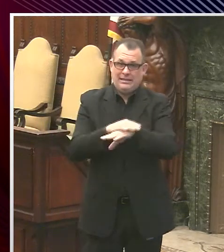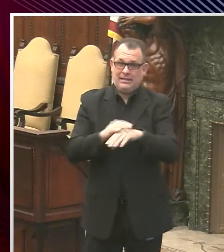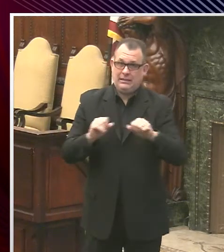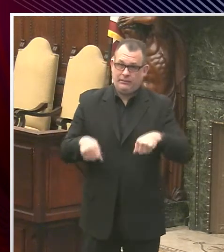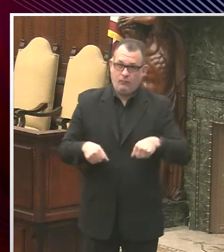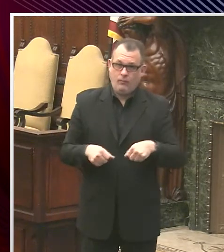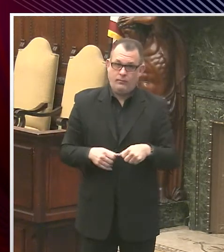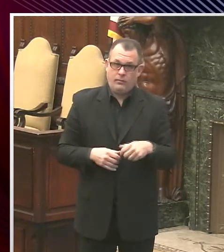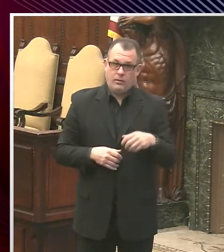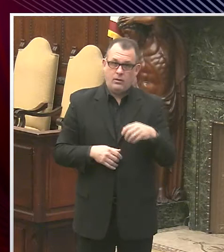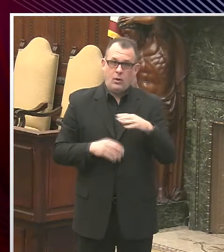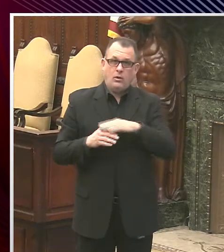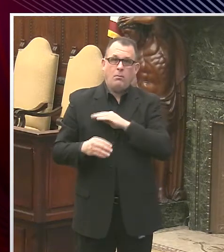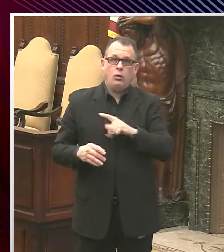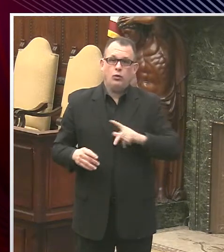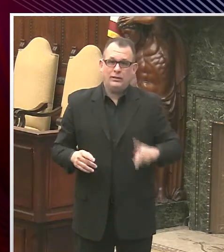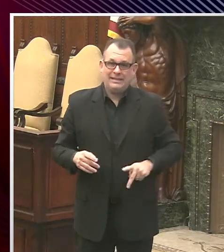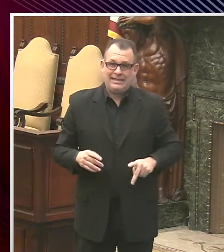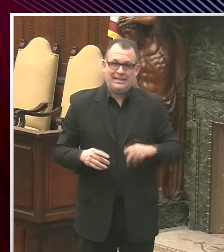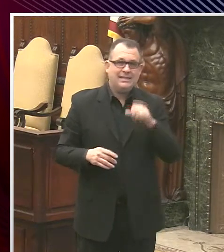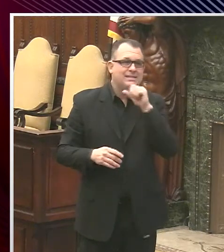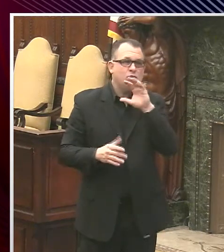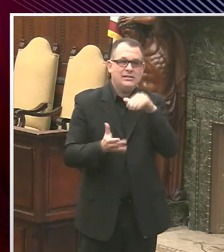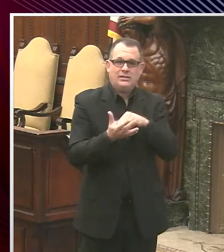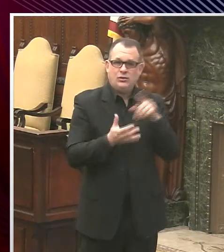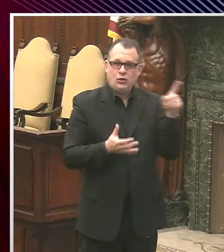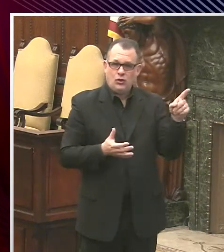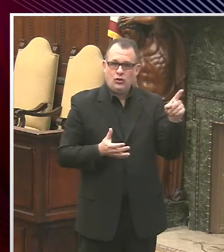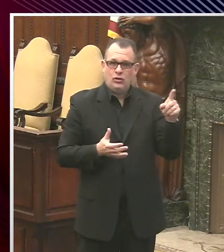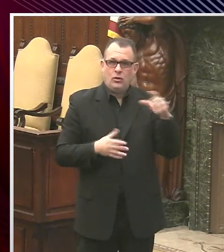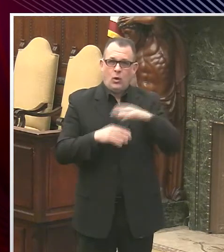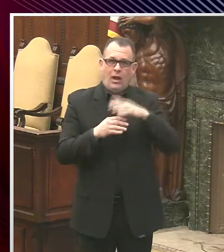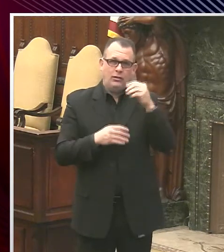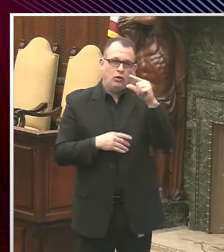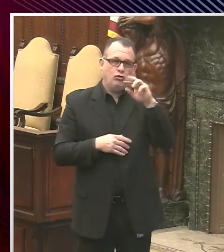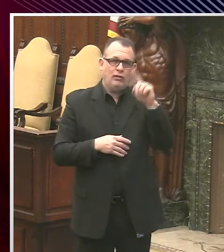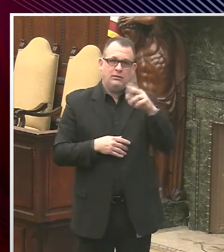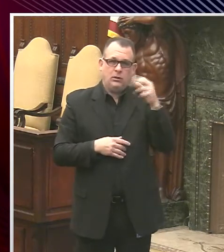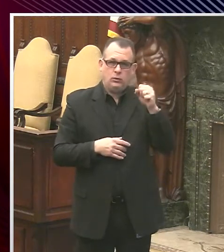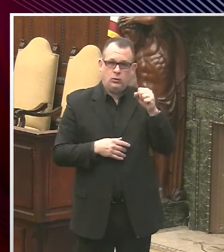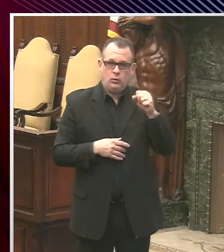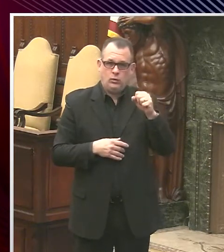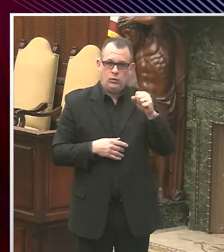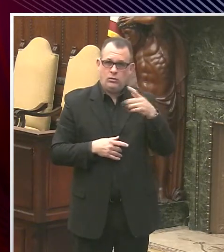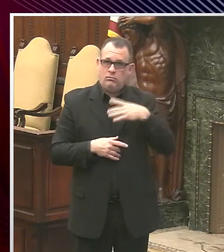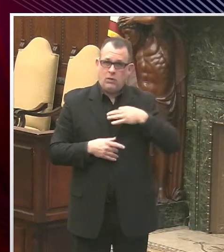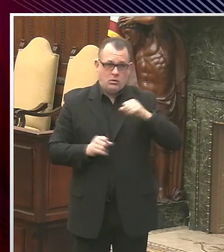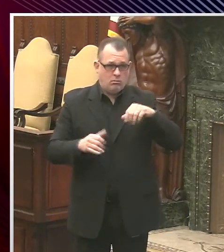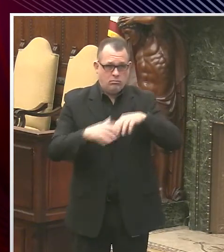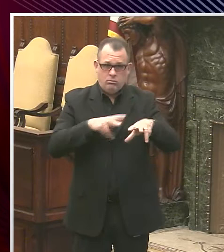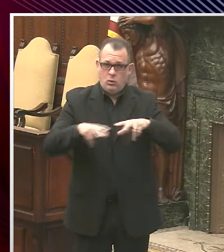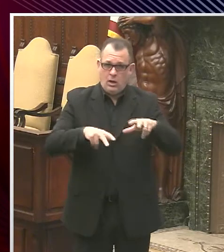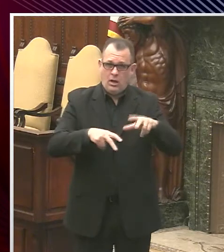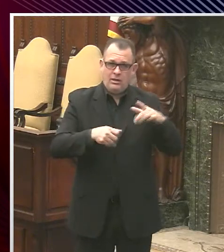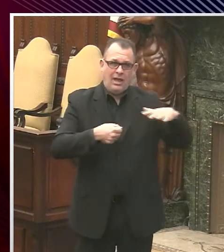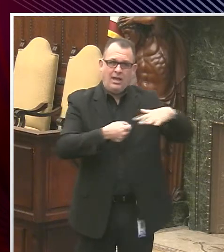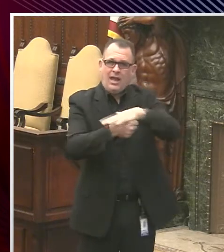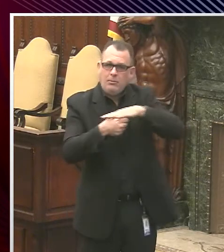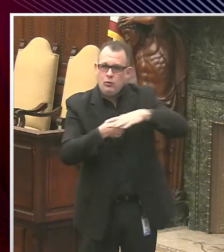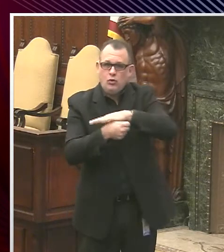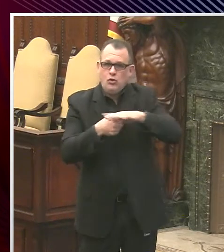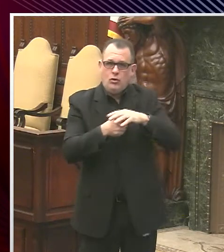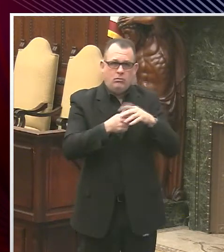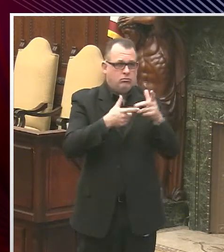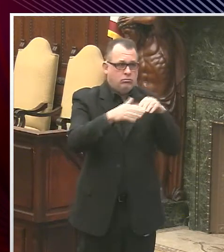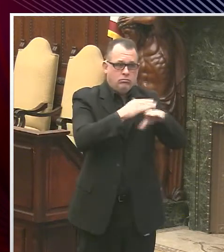Luther King Older Adult Center, and at Simon Gratz, we did take eligible walk-ins from the neighborhood in order to use